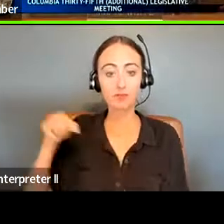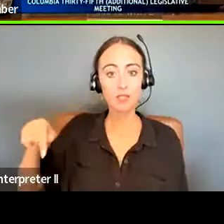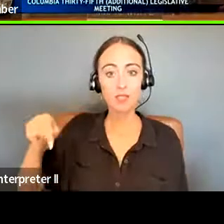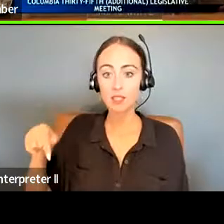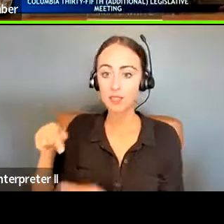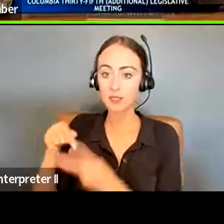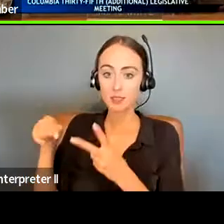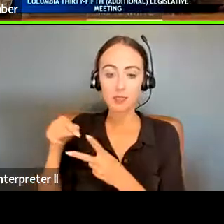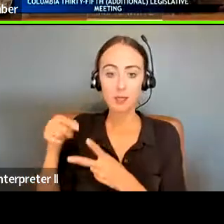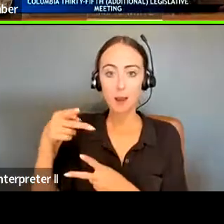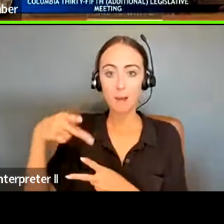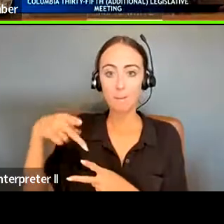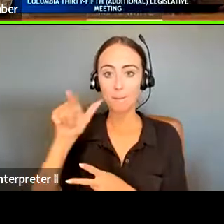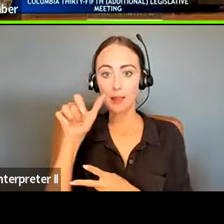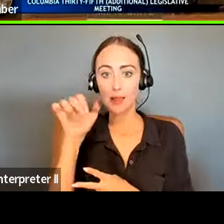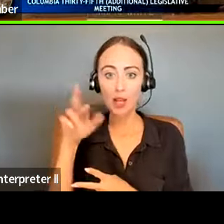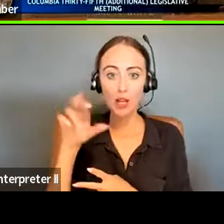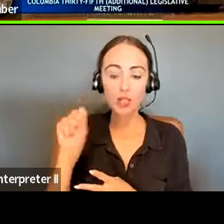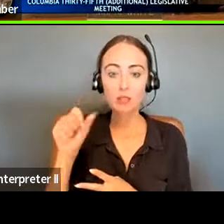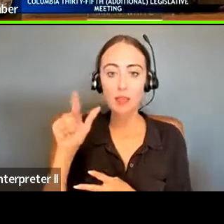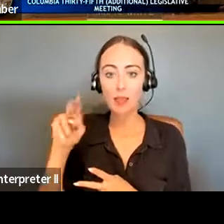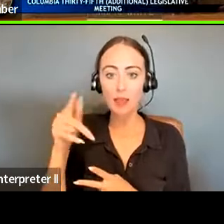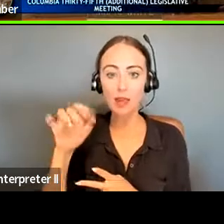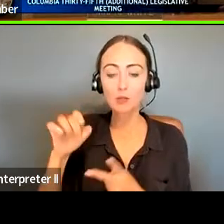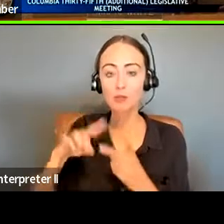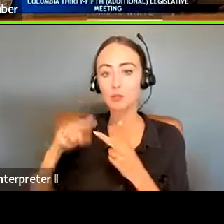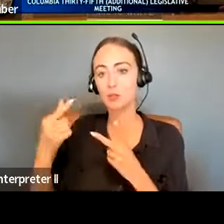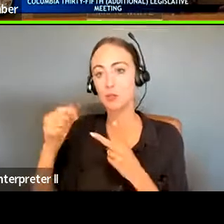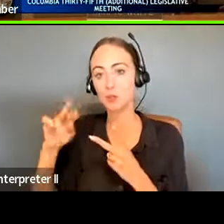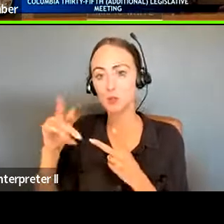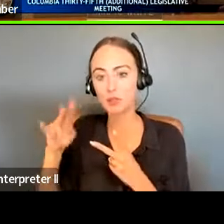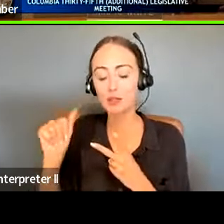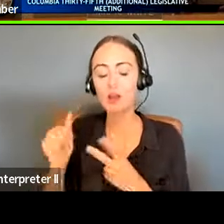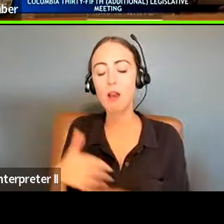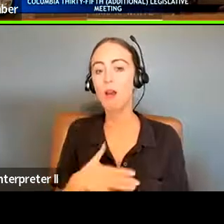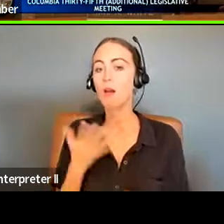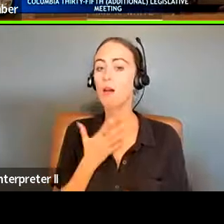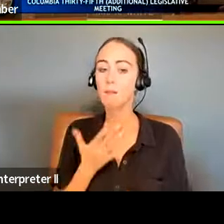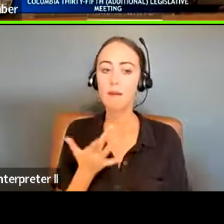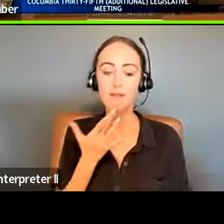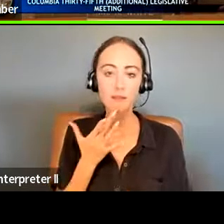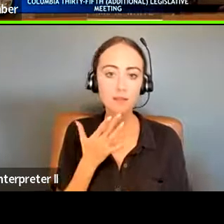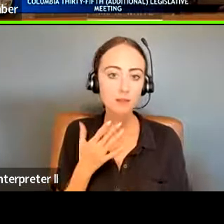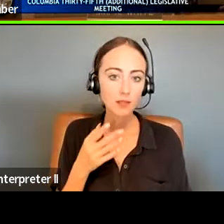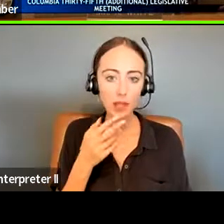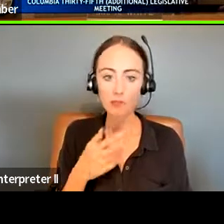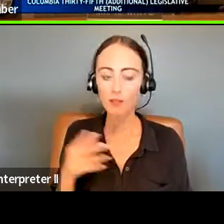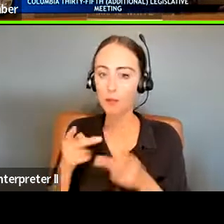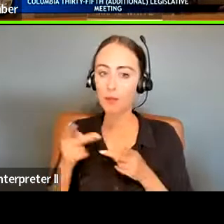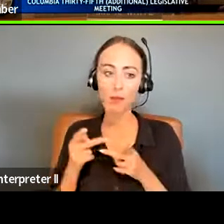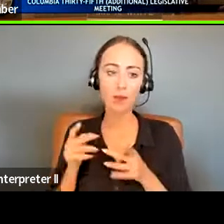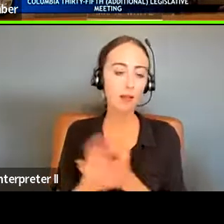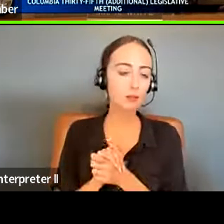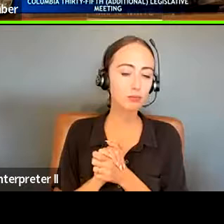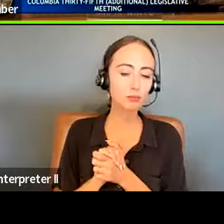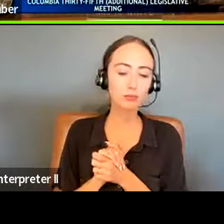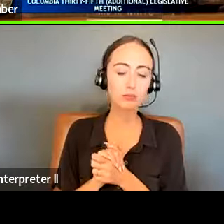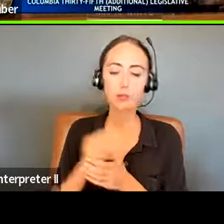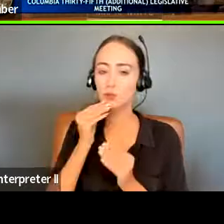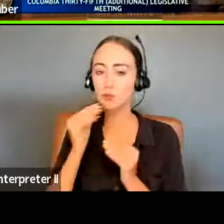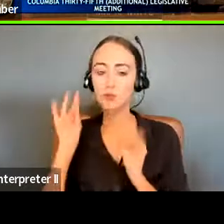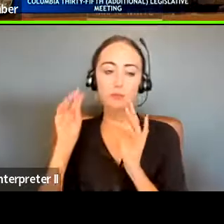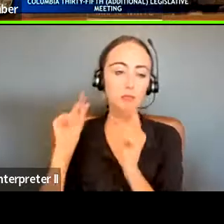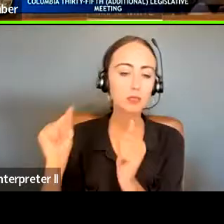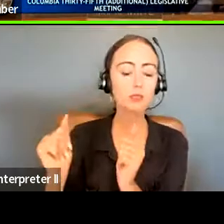is one of my favorite places in the city. The food is incredible. The pour is heavy, and there are always